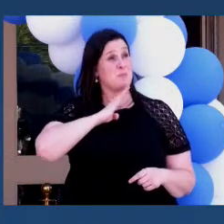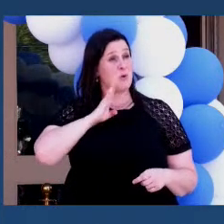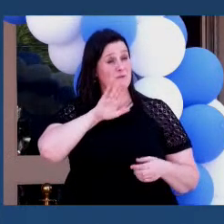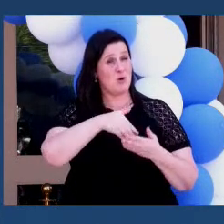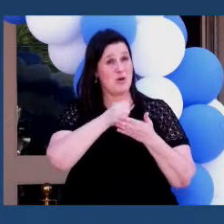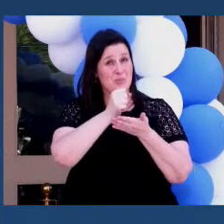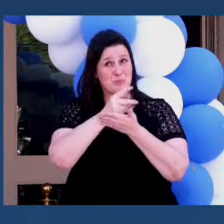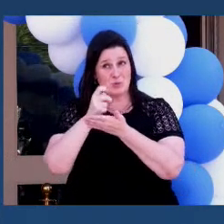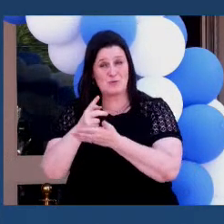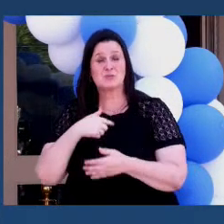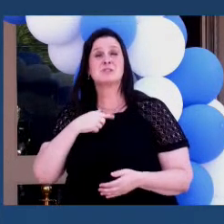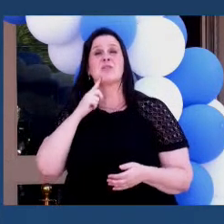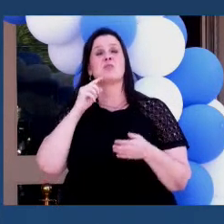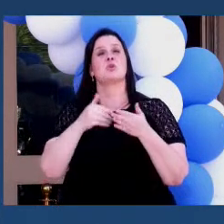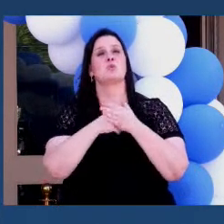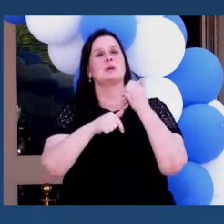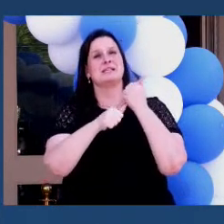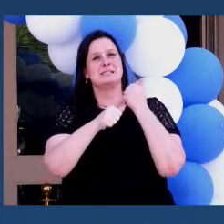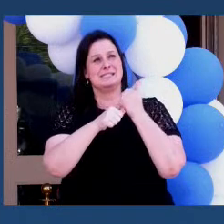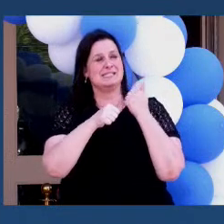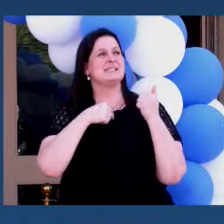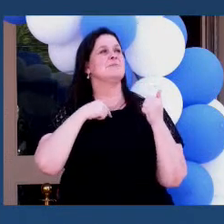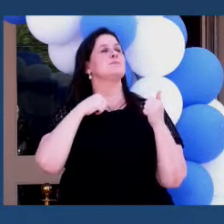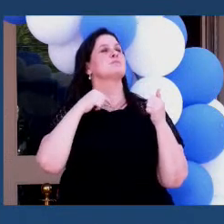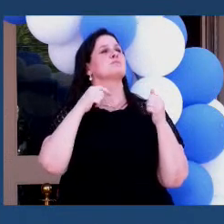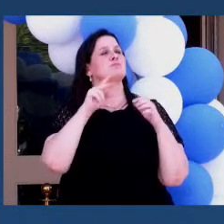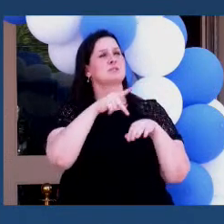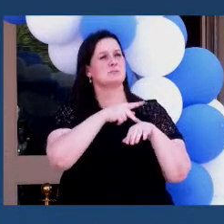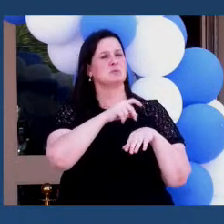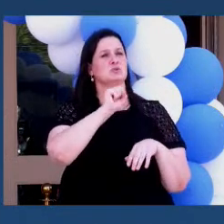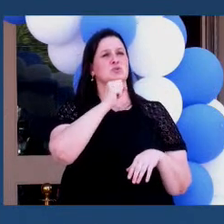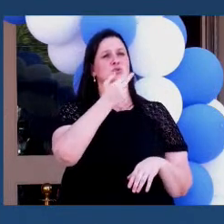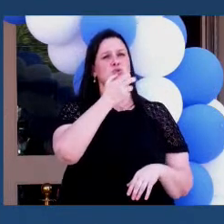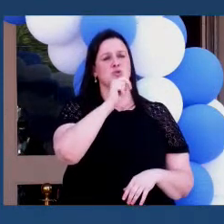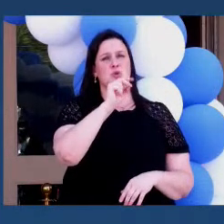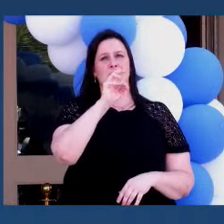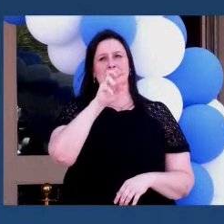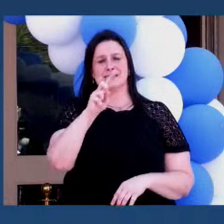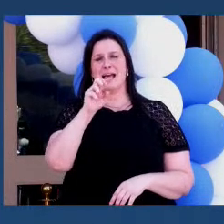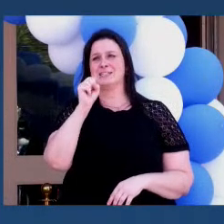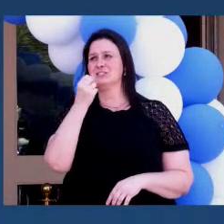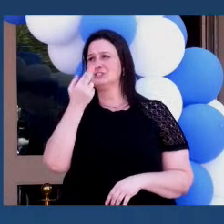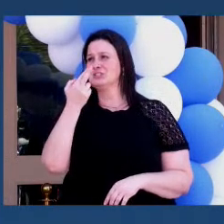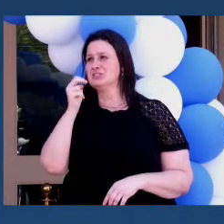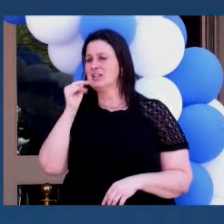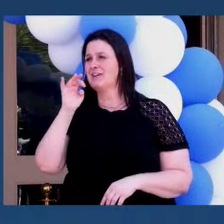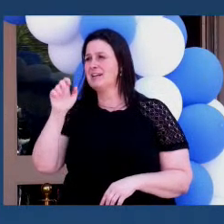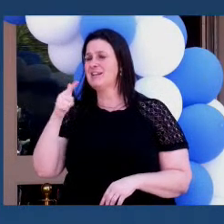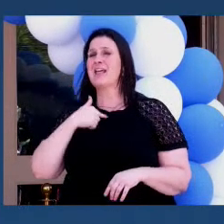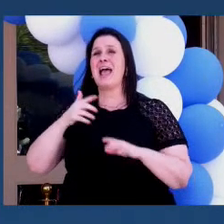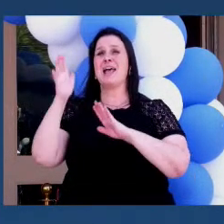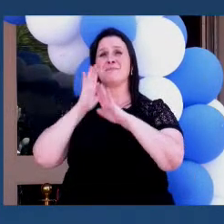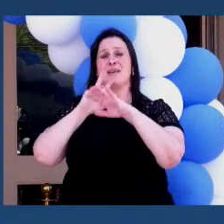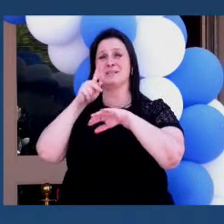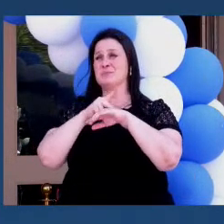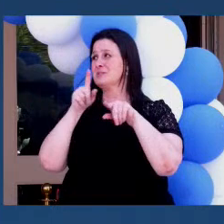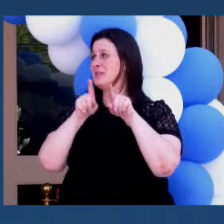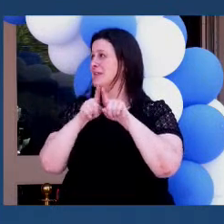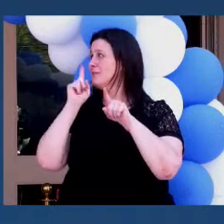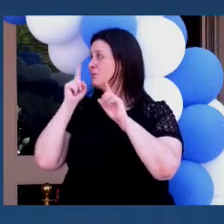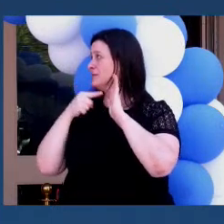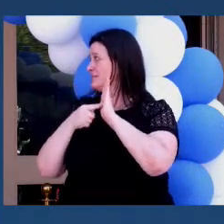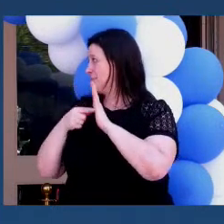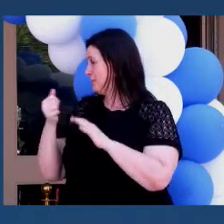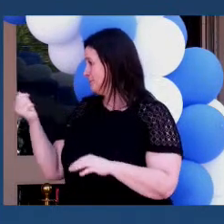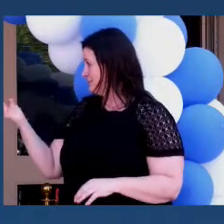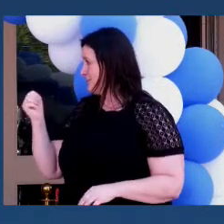our new assistant principals, Dr. Sean Todd, Dr. Sharon Hill, and even our past principals, such as Mr. Ingram here.